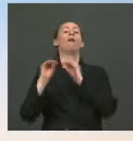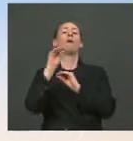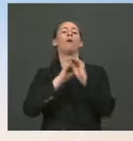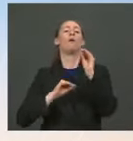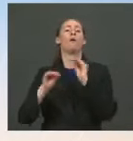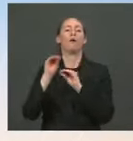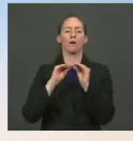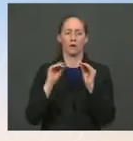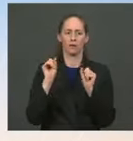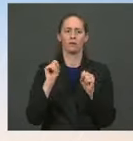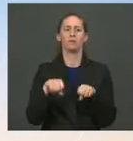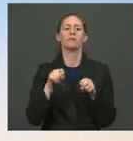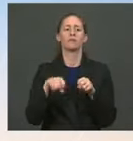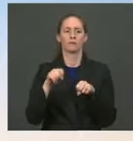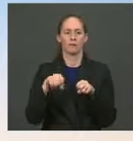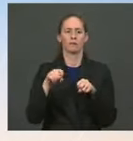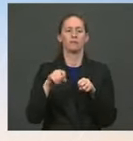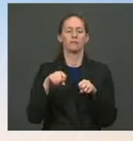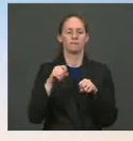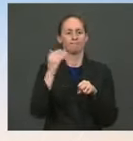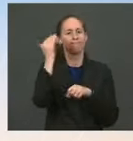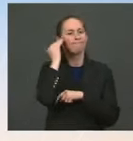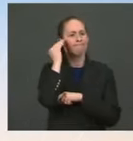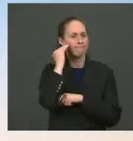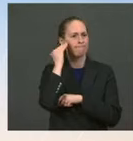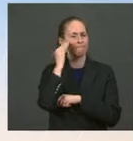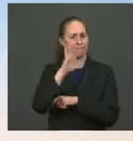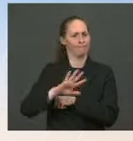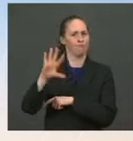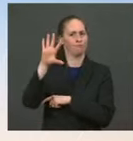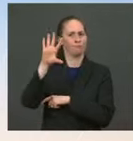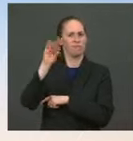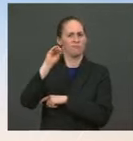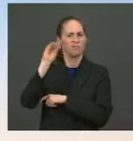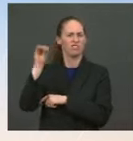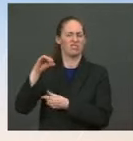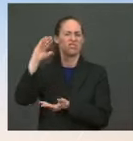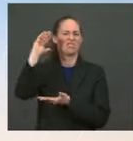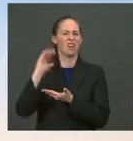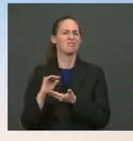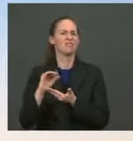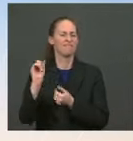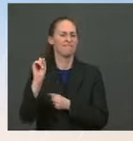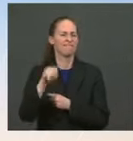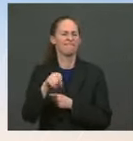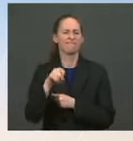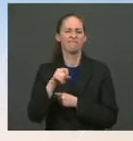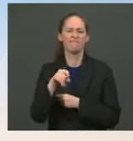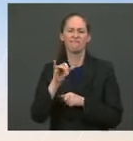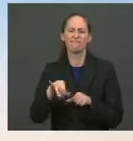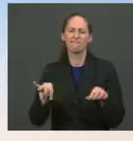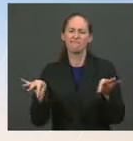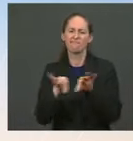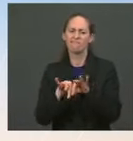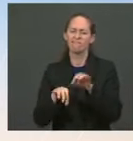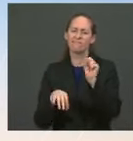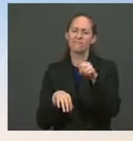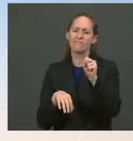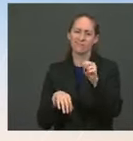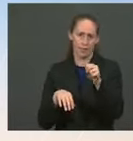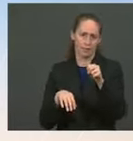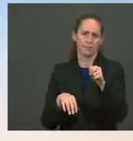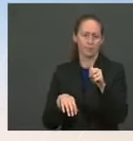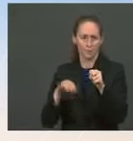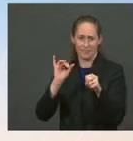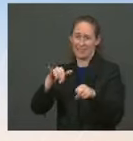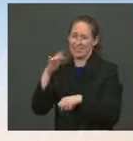Children poverty by 50%. So it's been incredibly important. But this is why the president is going to continue